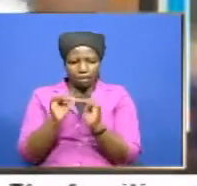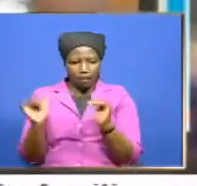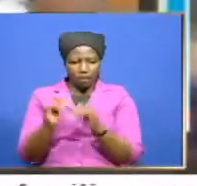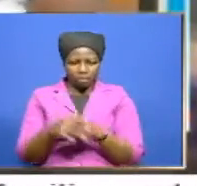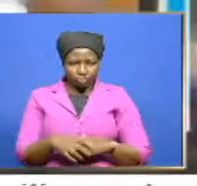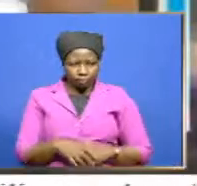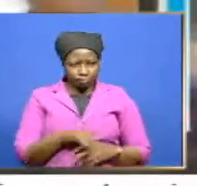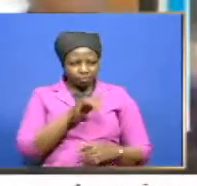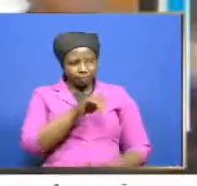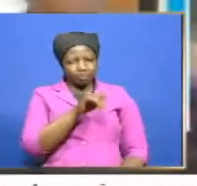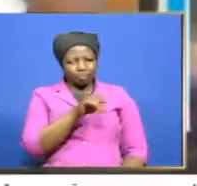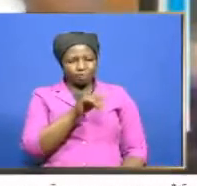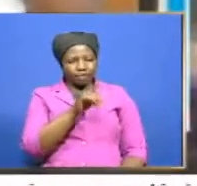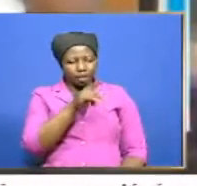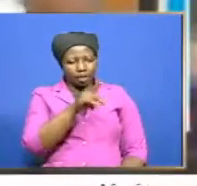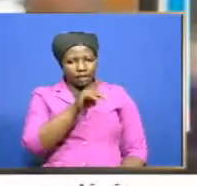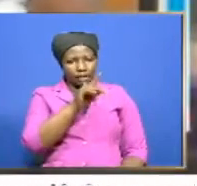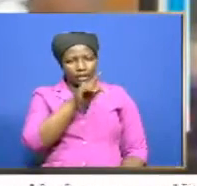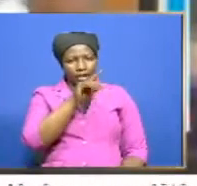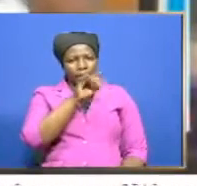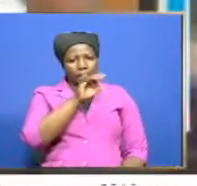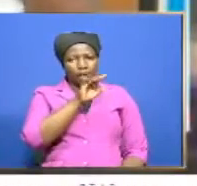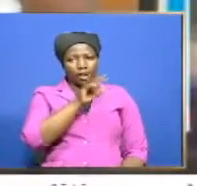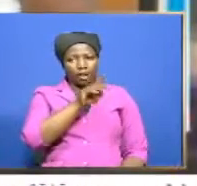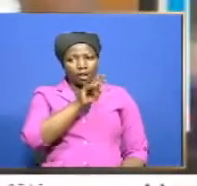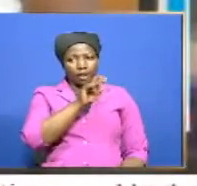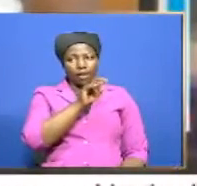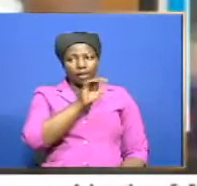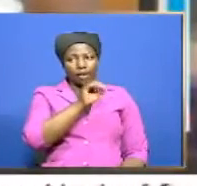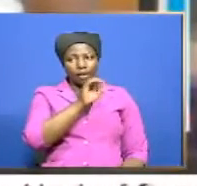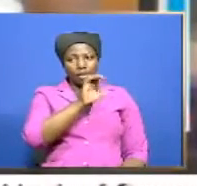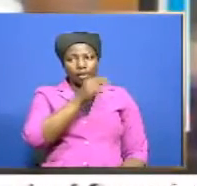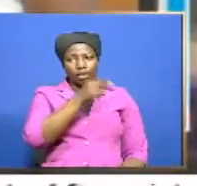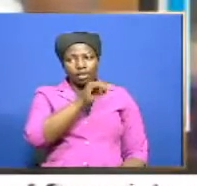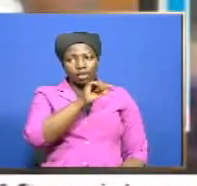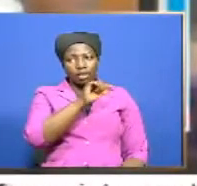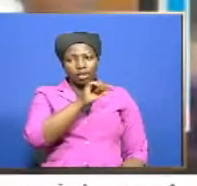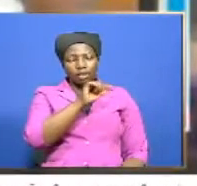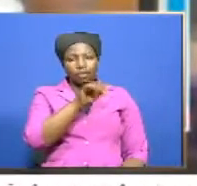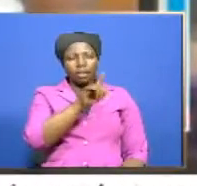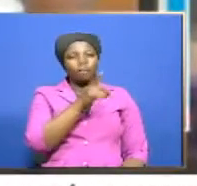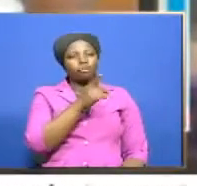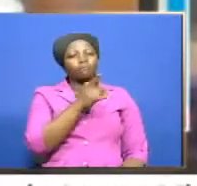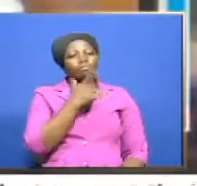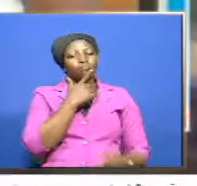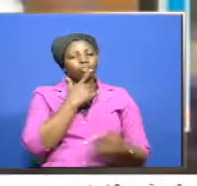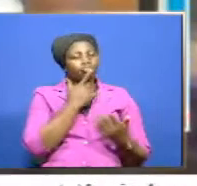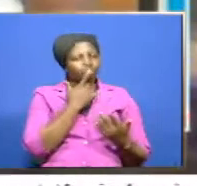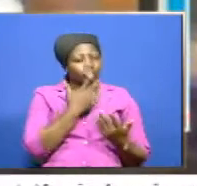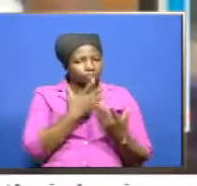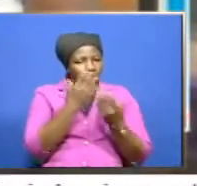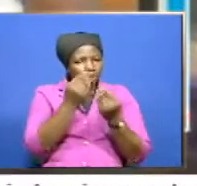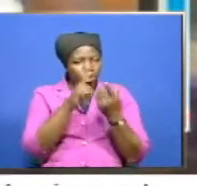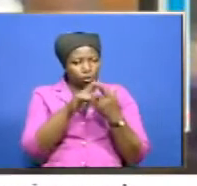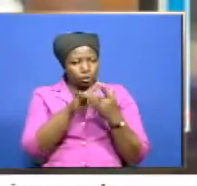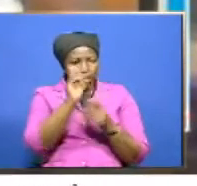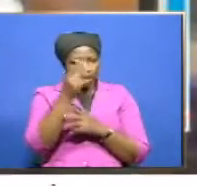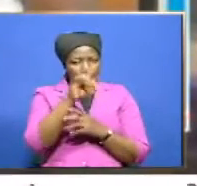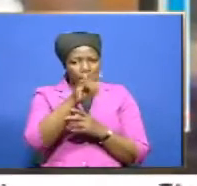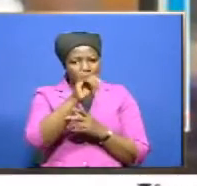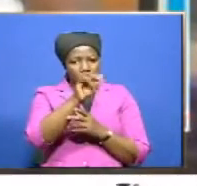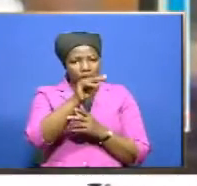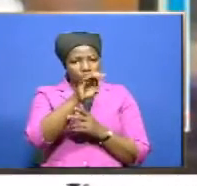Ochieng with his, you know, take on the Kenya Lioness, who are in Madrid. They lost in the final of the second weekend, 19 points to nil to